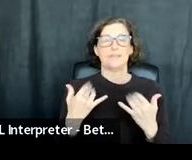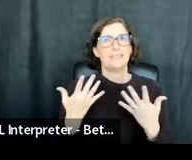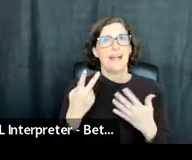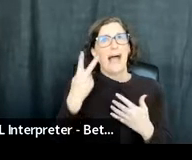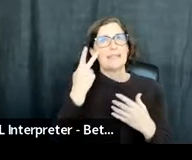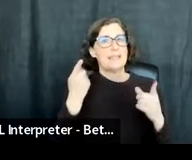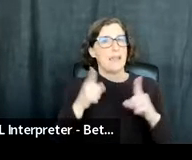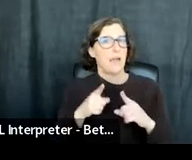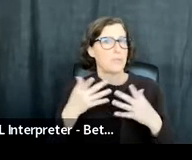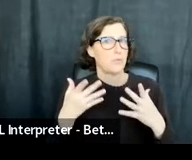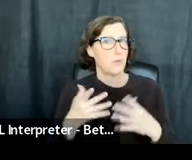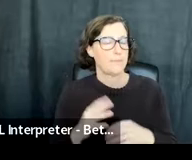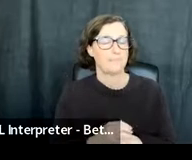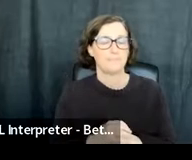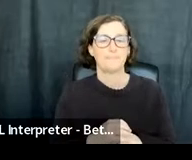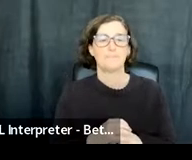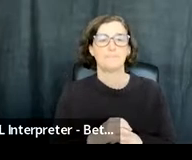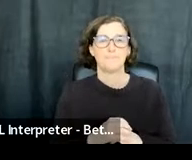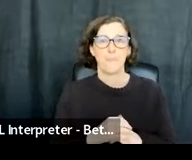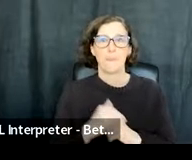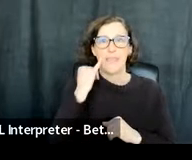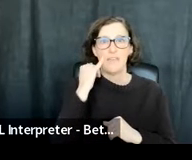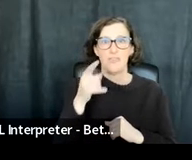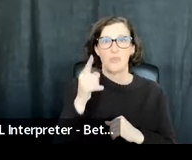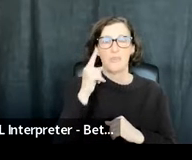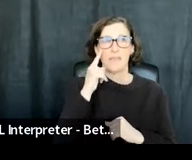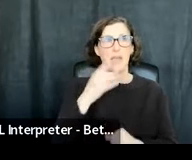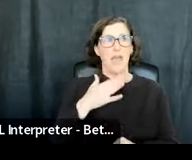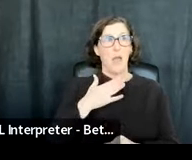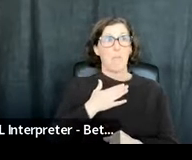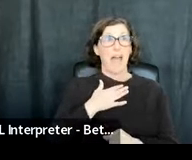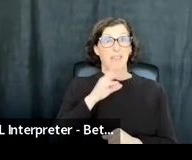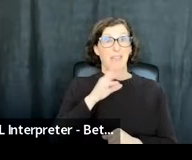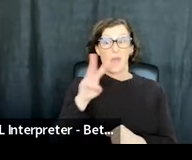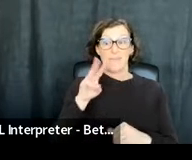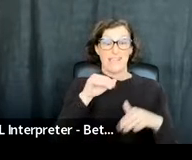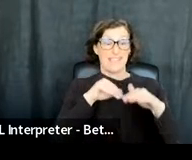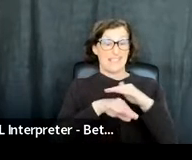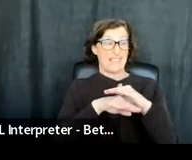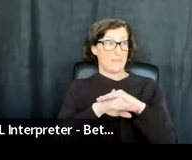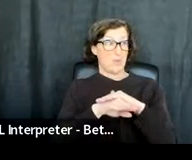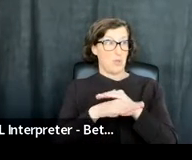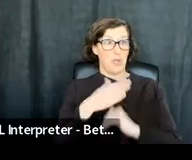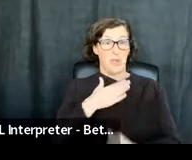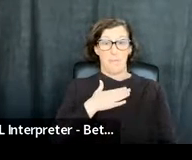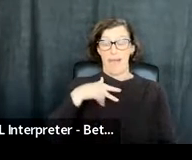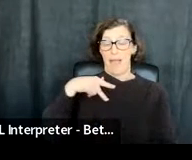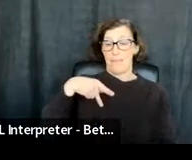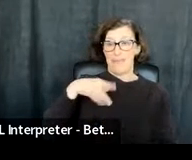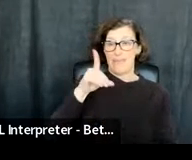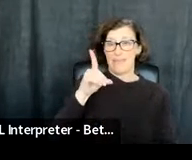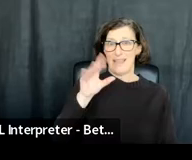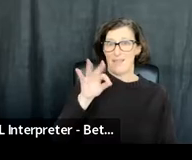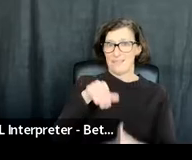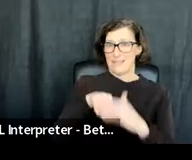is that if you feel like your website is accessible and your PDFs are accessible, that your organization